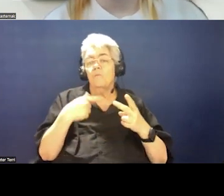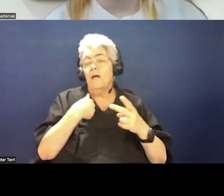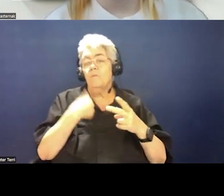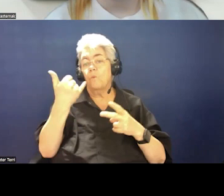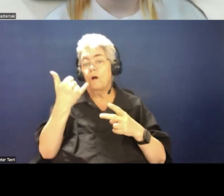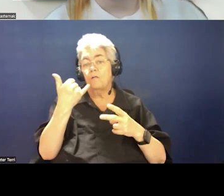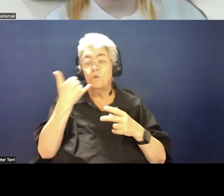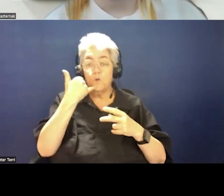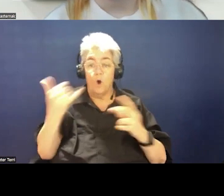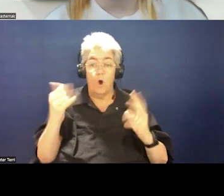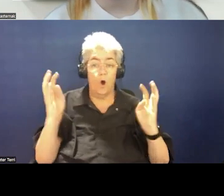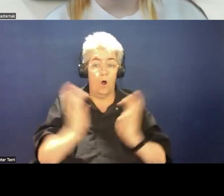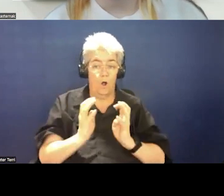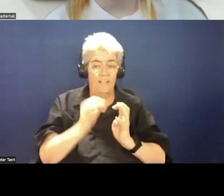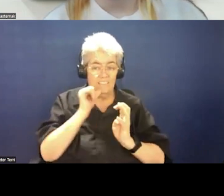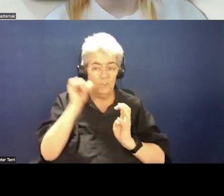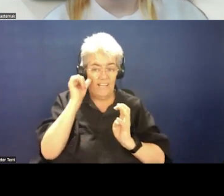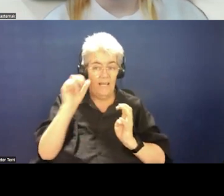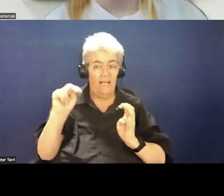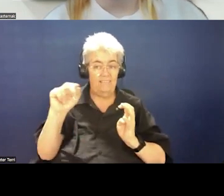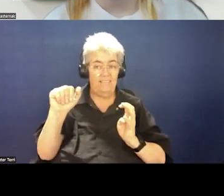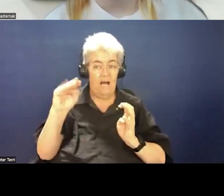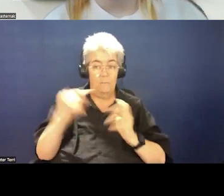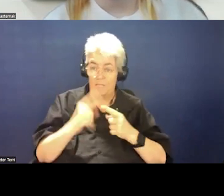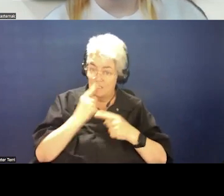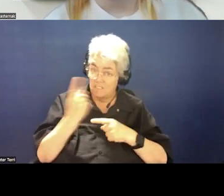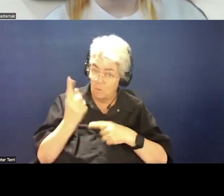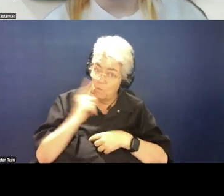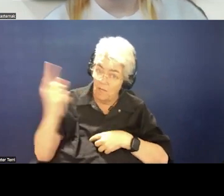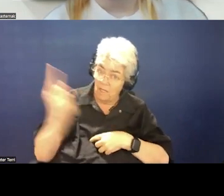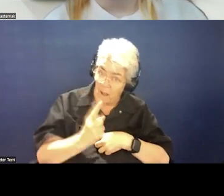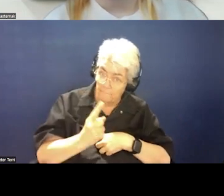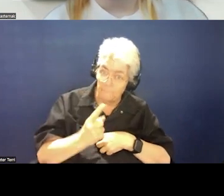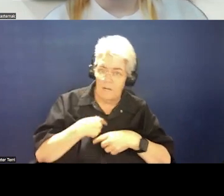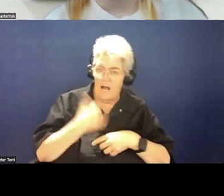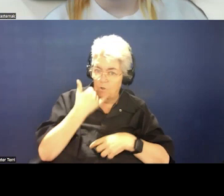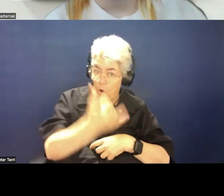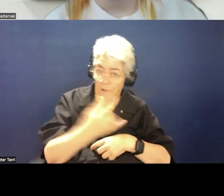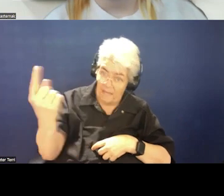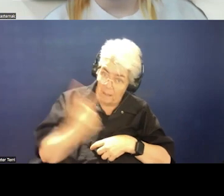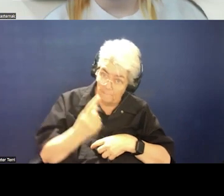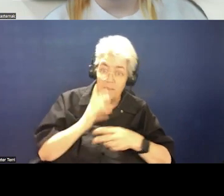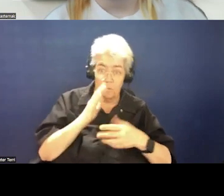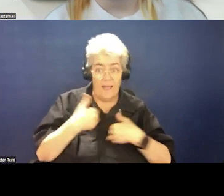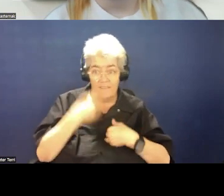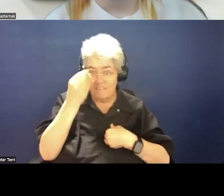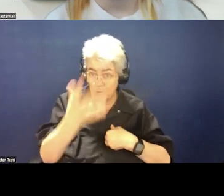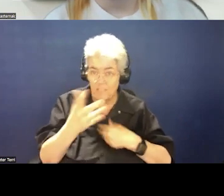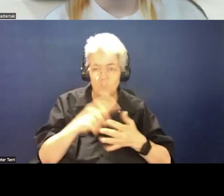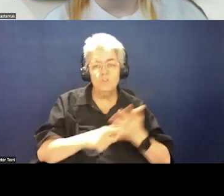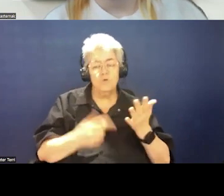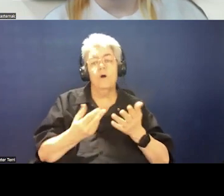yesterday, NAMI, and there were a lot of questions of, will somebody come to my house if I call? How will they have my information? So reinforcing